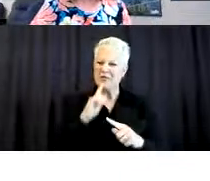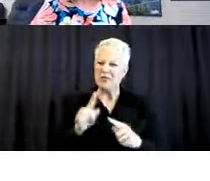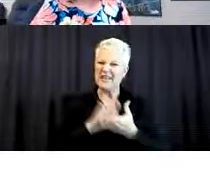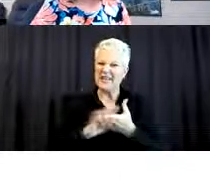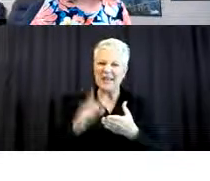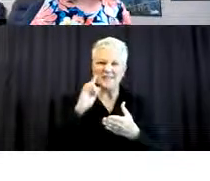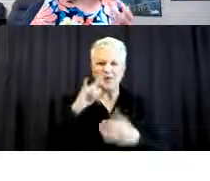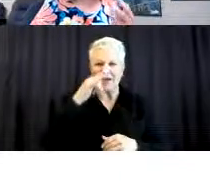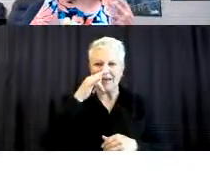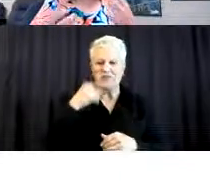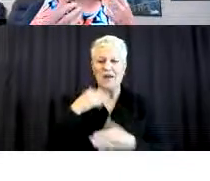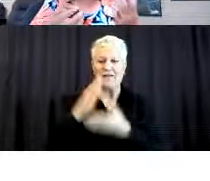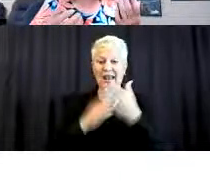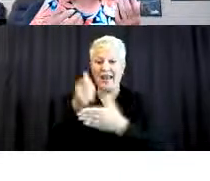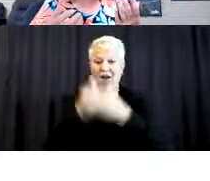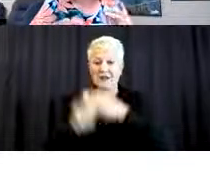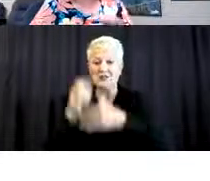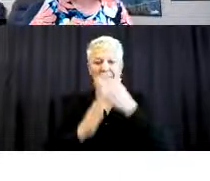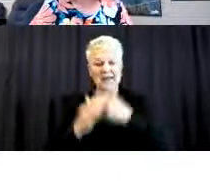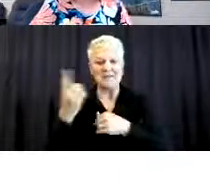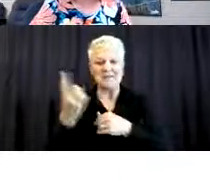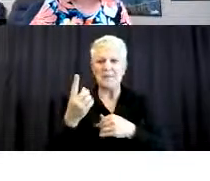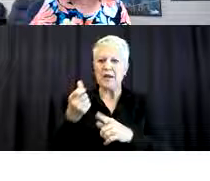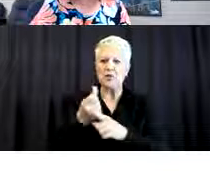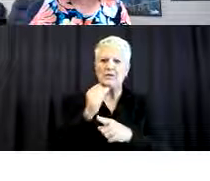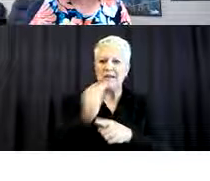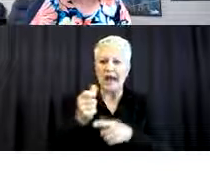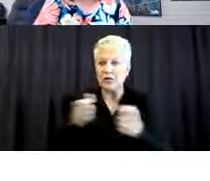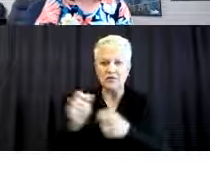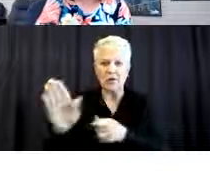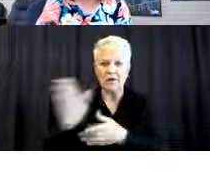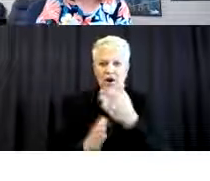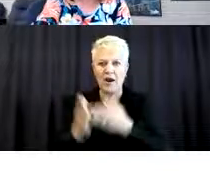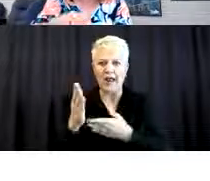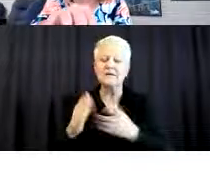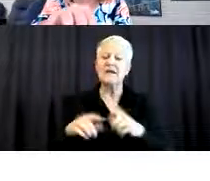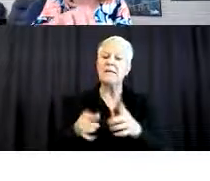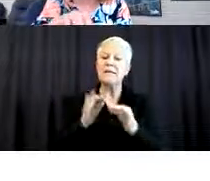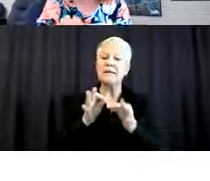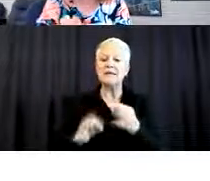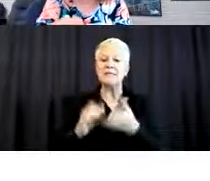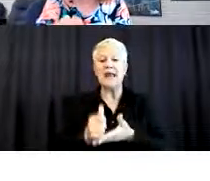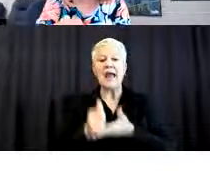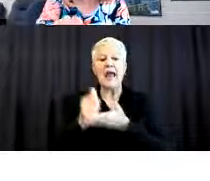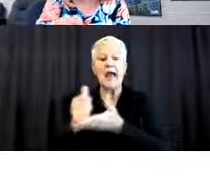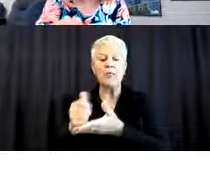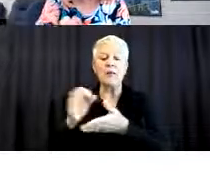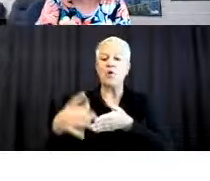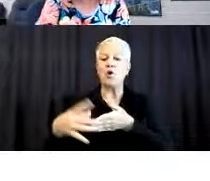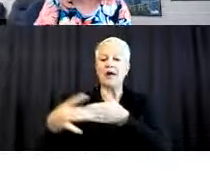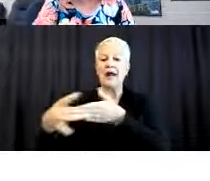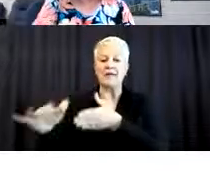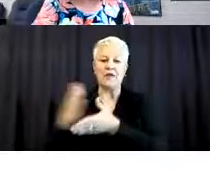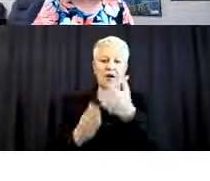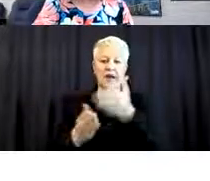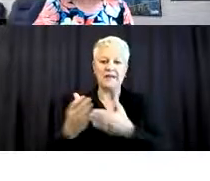for kids to have somebody who is not controlling their hands, but is simply helping them or guiding their hands as